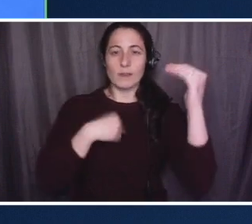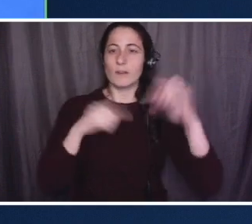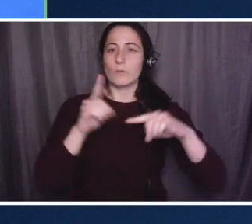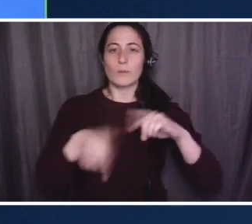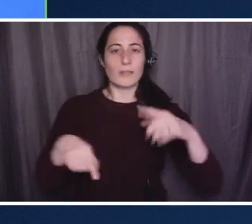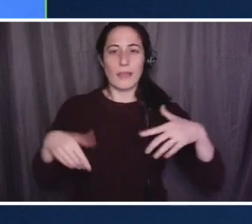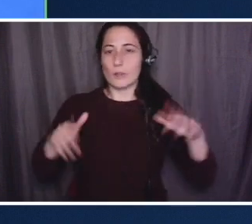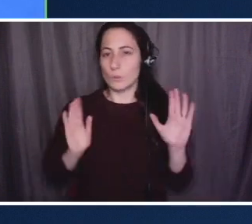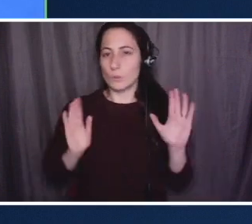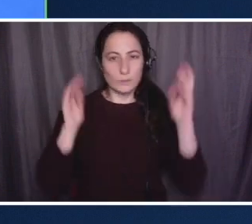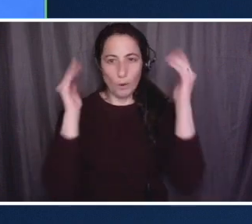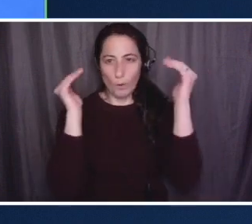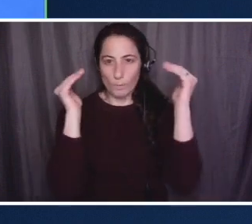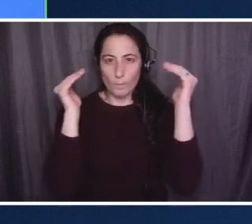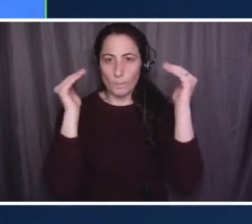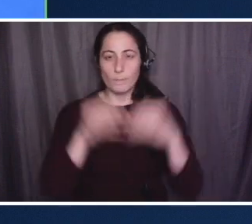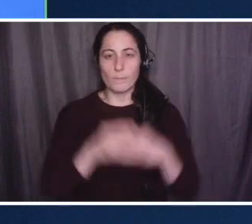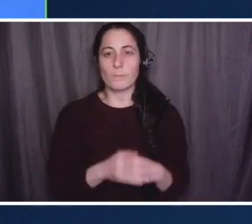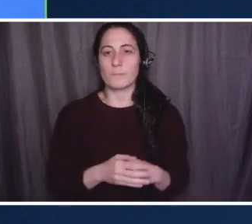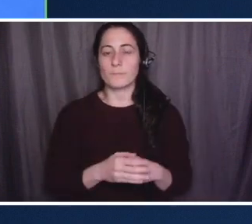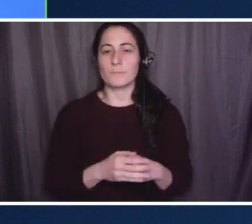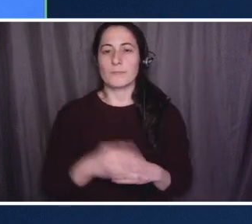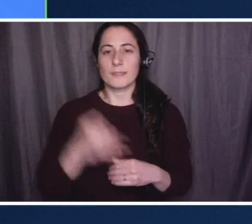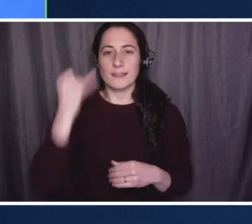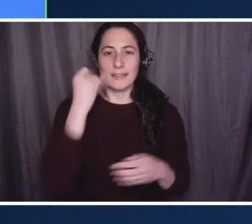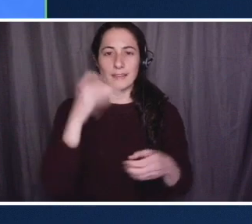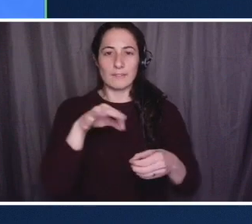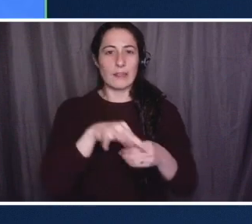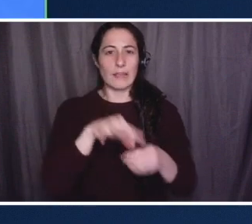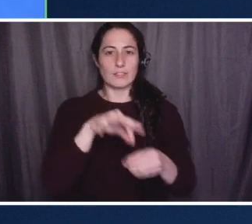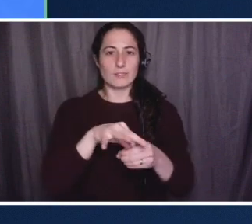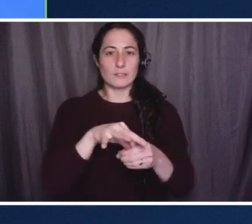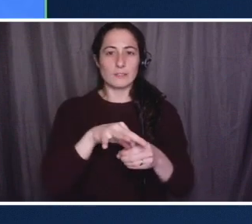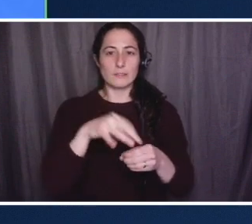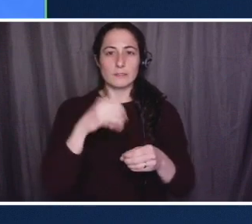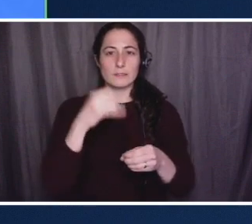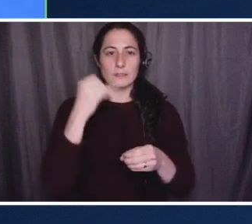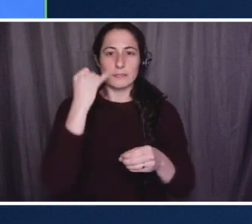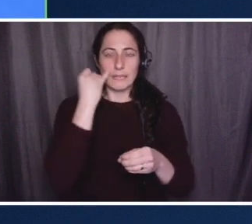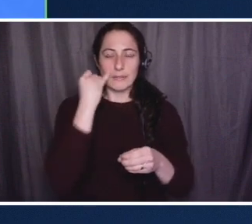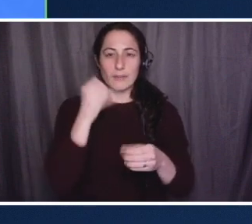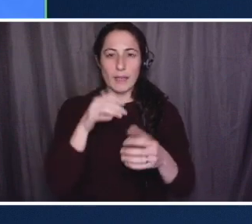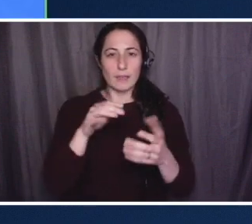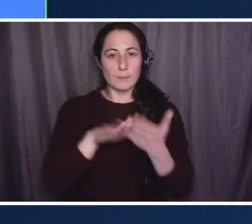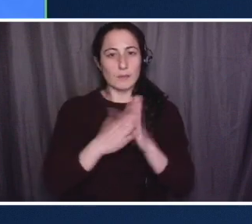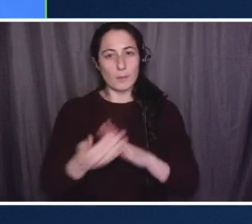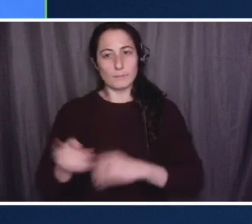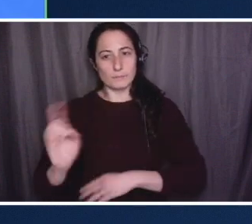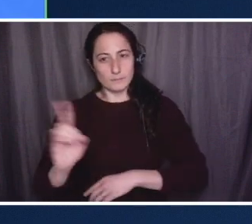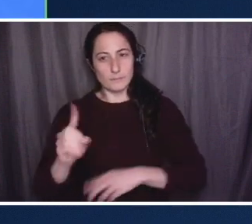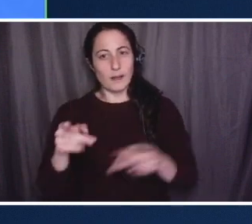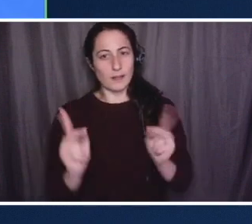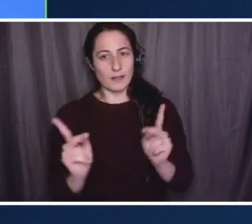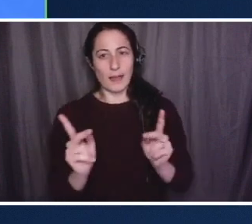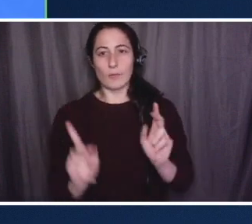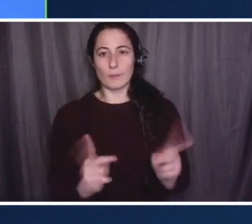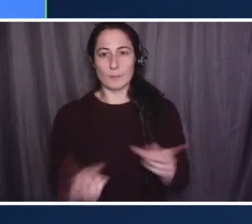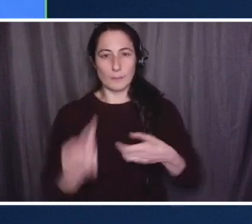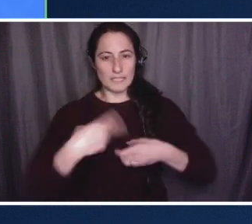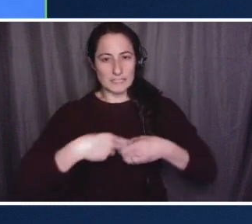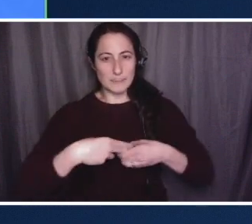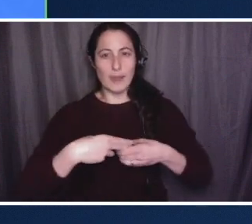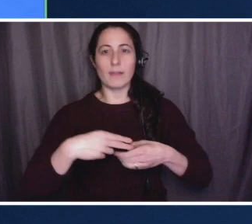when elections are allowed to be even nominally democratic and participatory and competitive, you have the